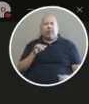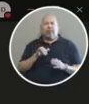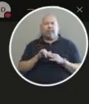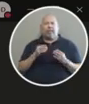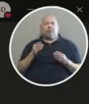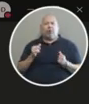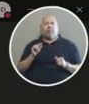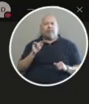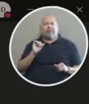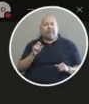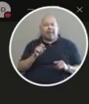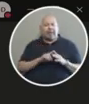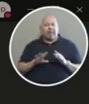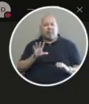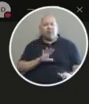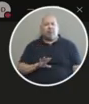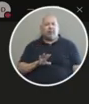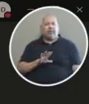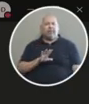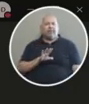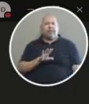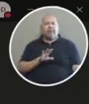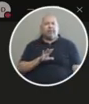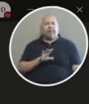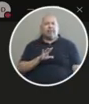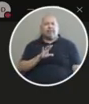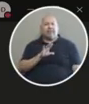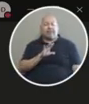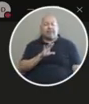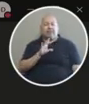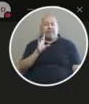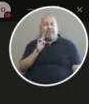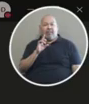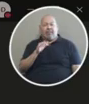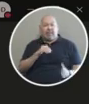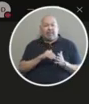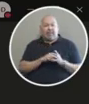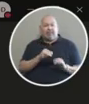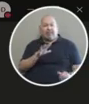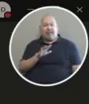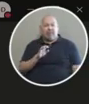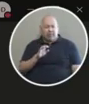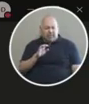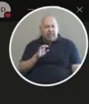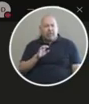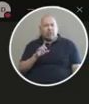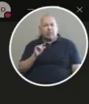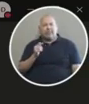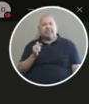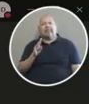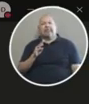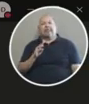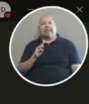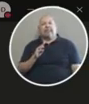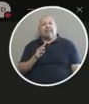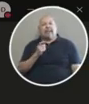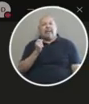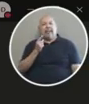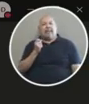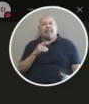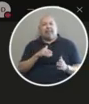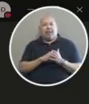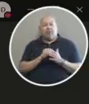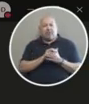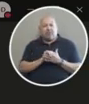the property taxes were approximately $7,500. In 2016, there were more than